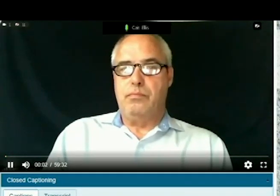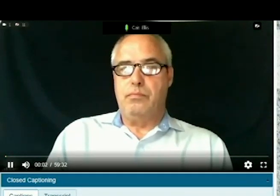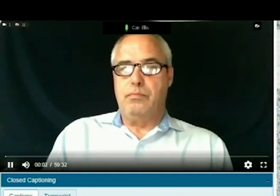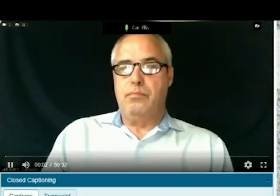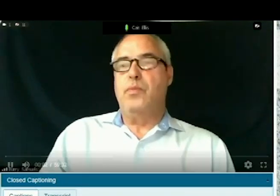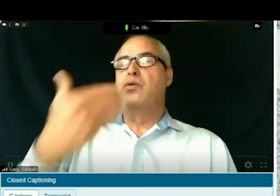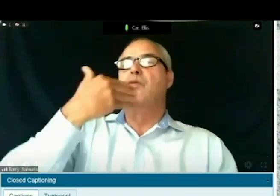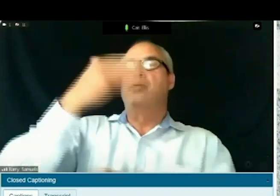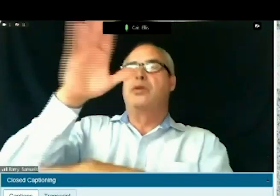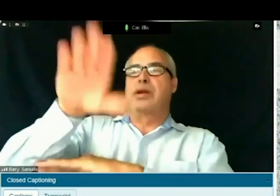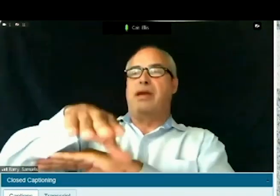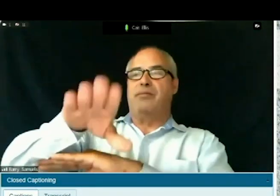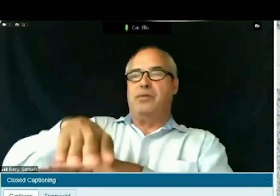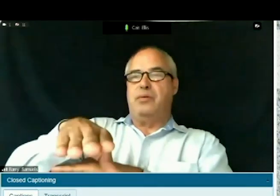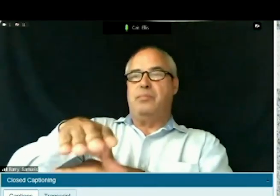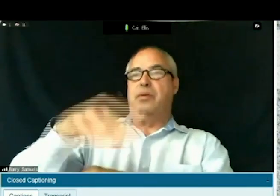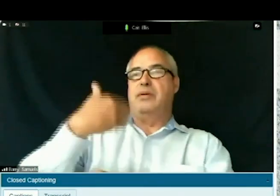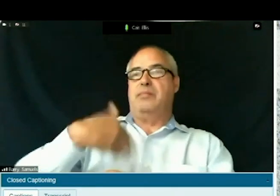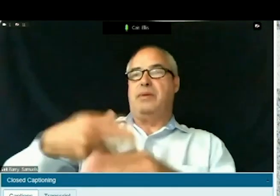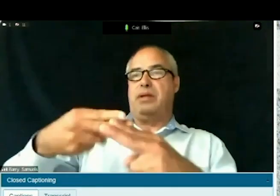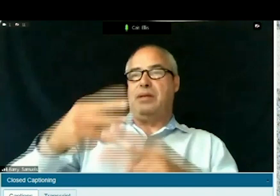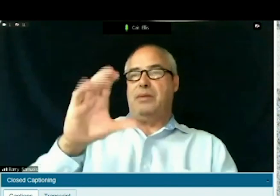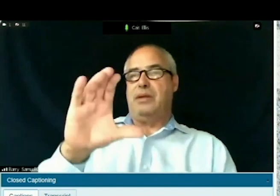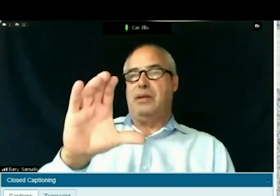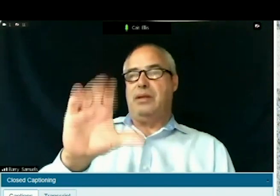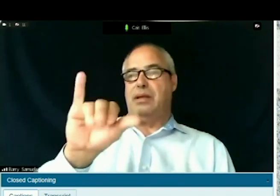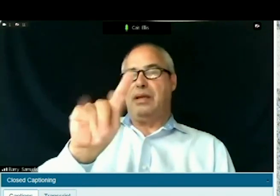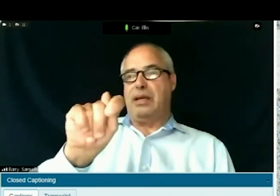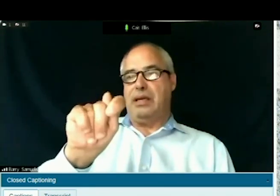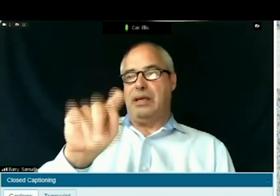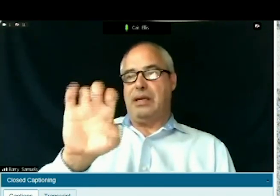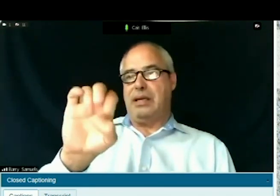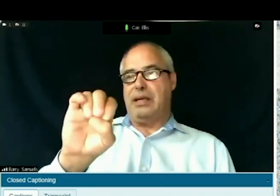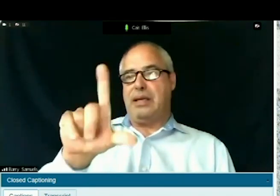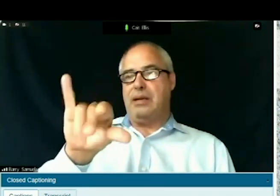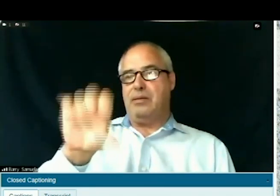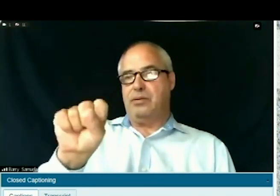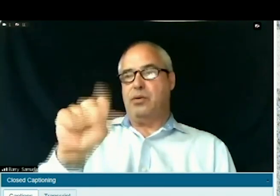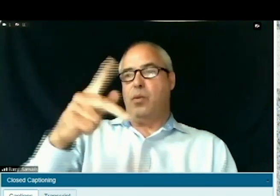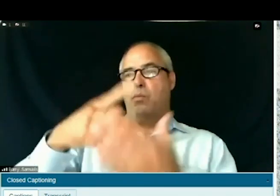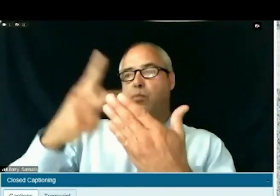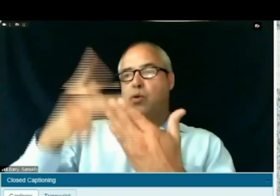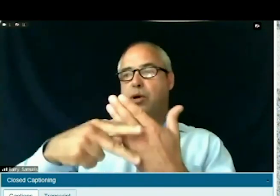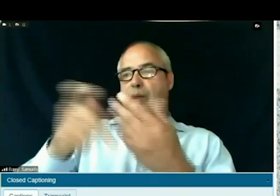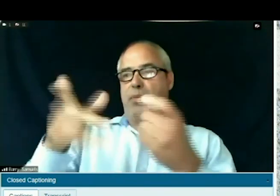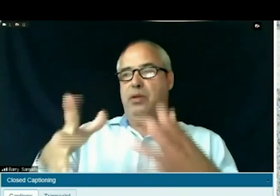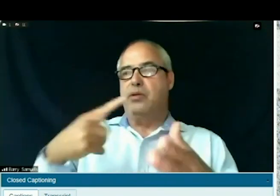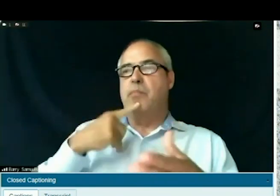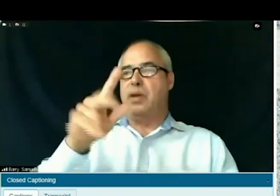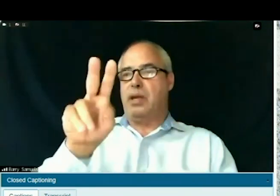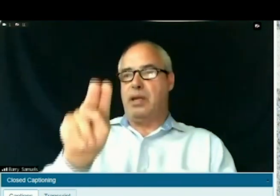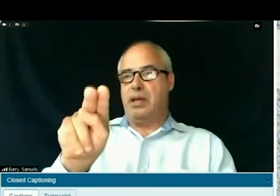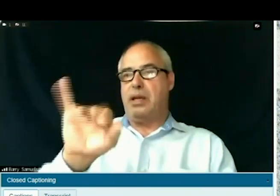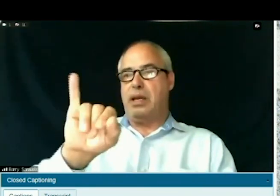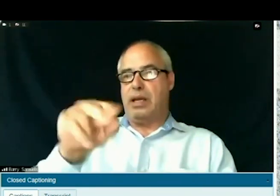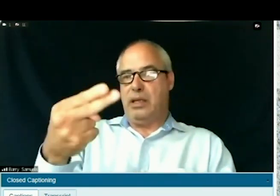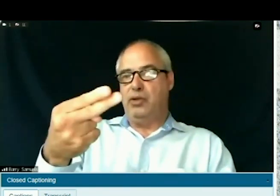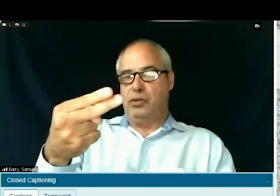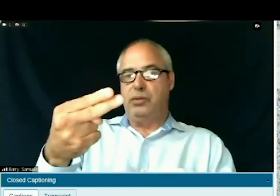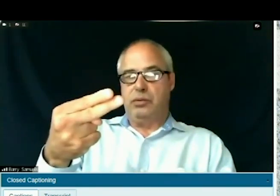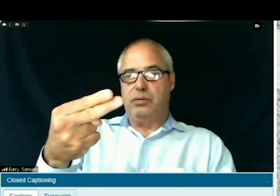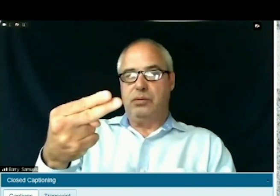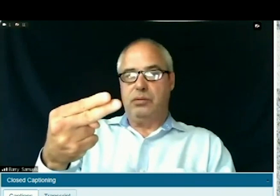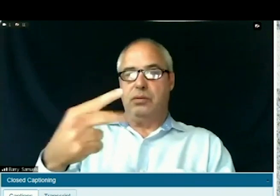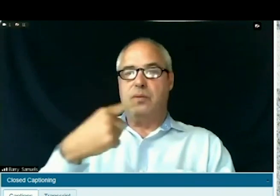Good afternoon. I'm Kate Ellis, Program Manager at the National Institute for Healthcare Management Foundation. On behalf of